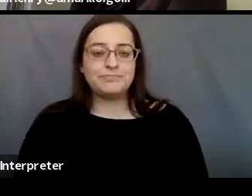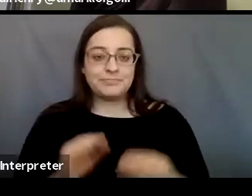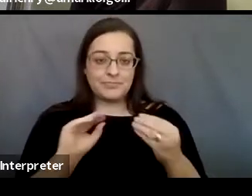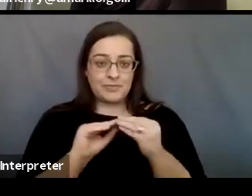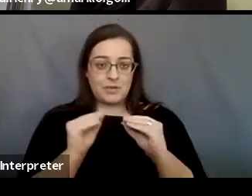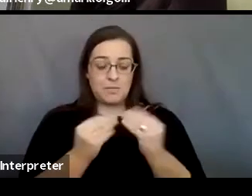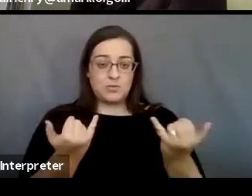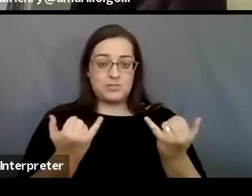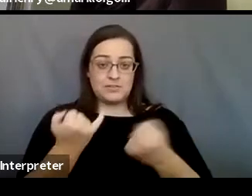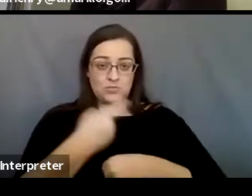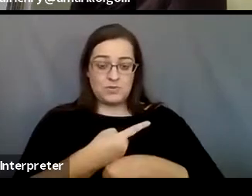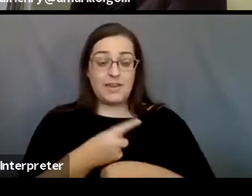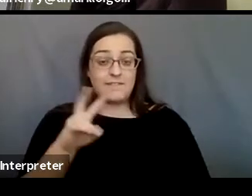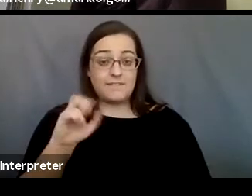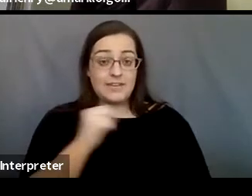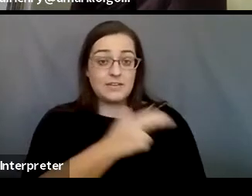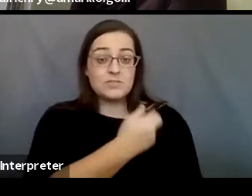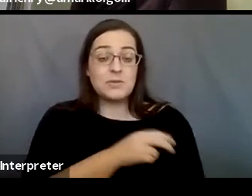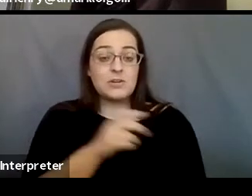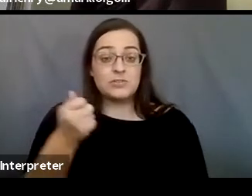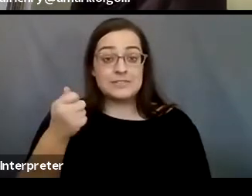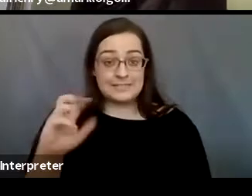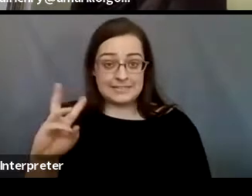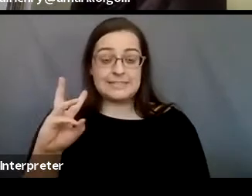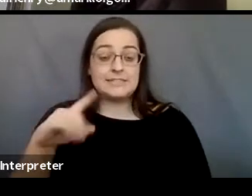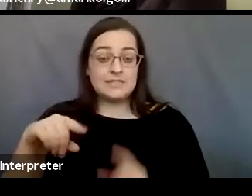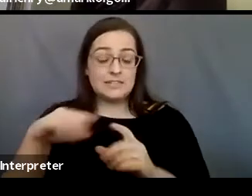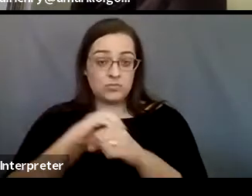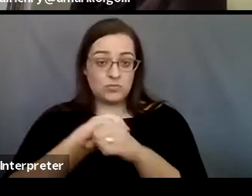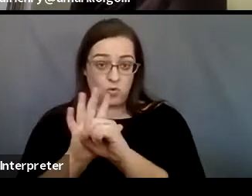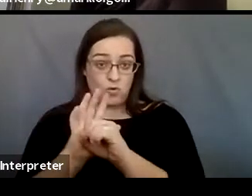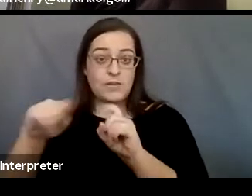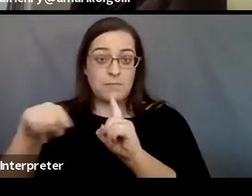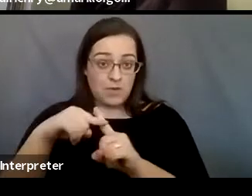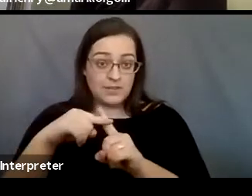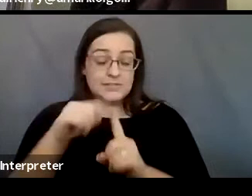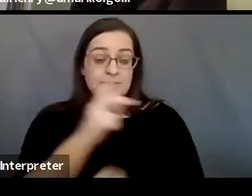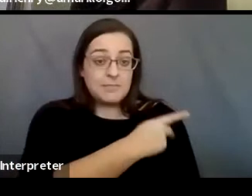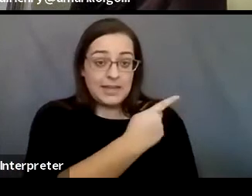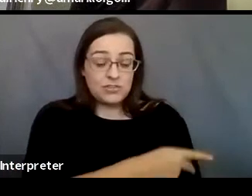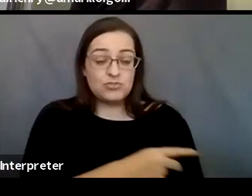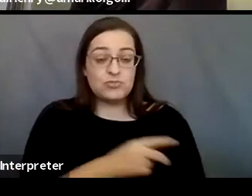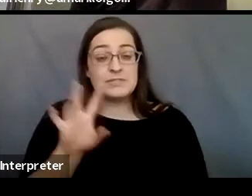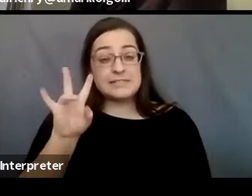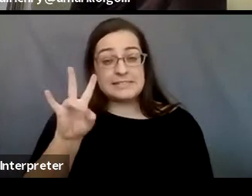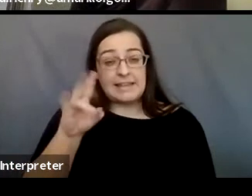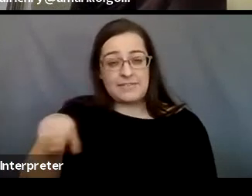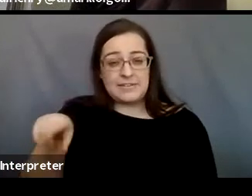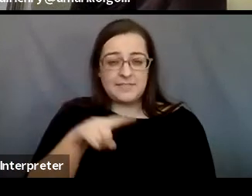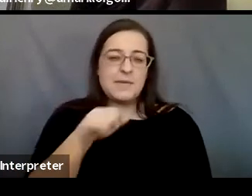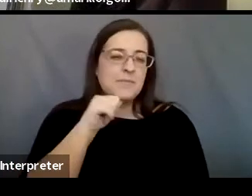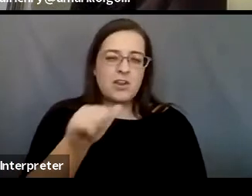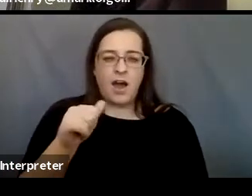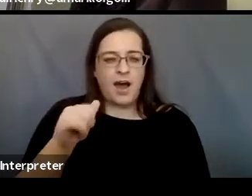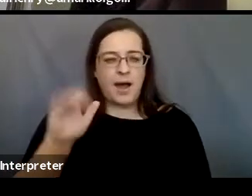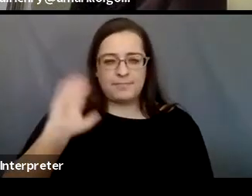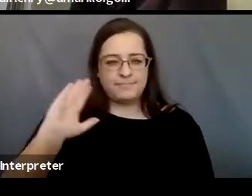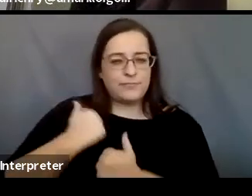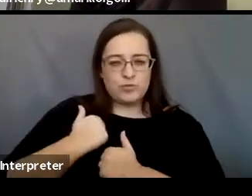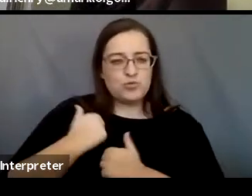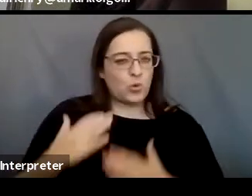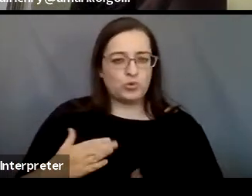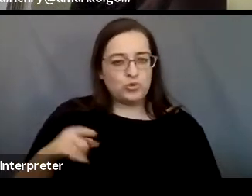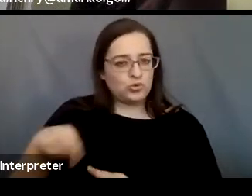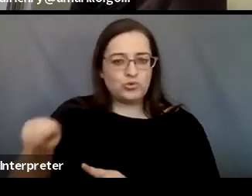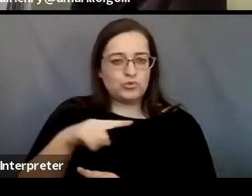numbers. Today in our hospital, we have 16 COVID positive patients. 7 of those are non-veterans. As mentioned a